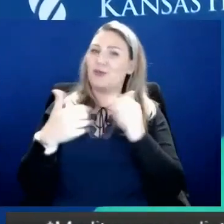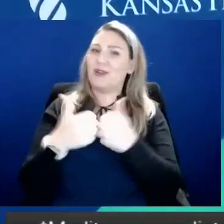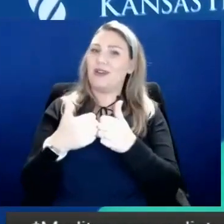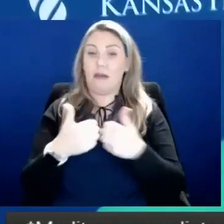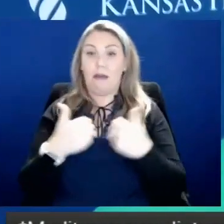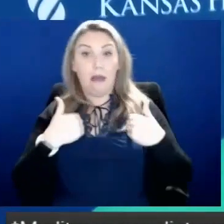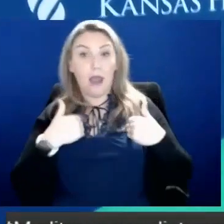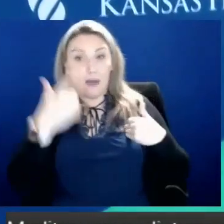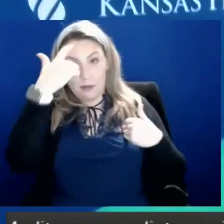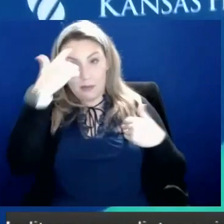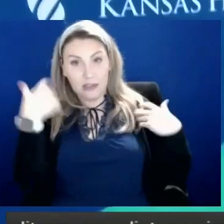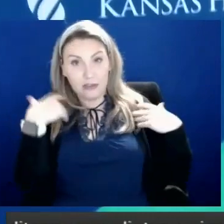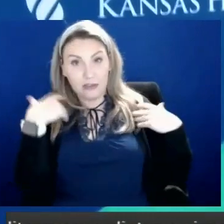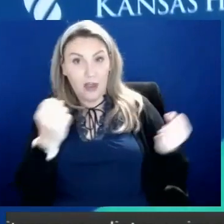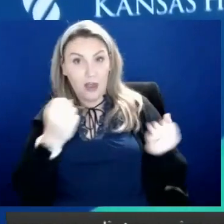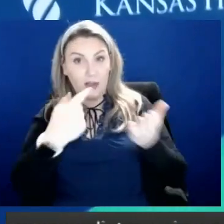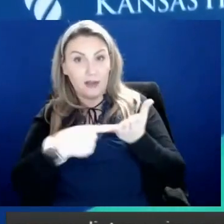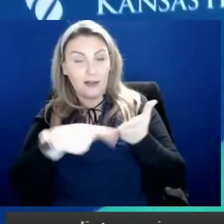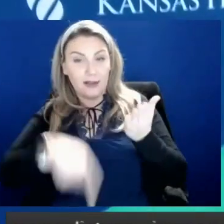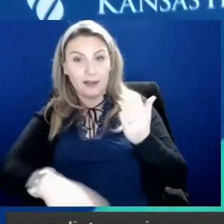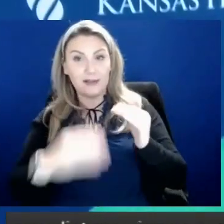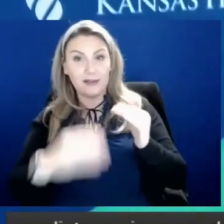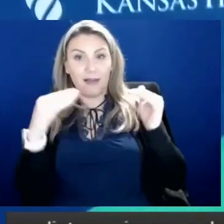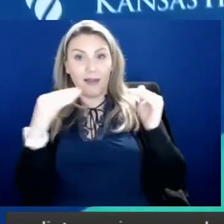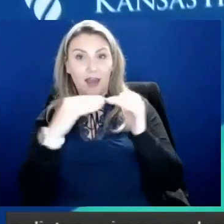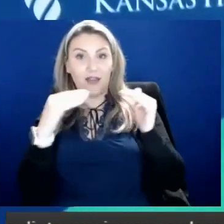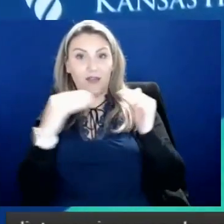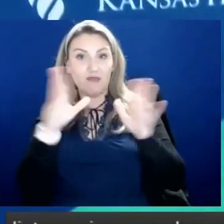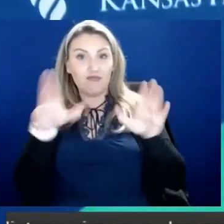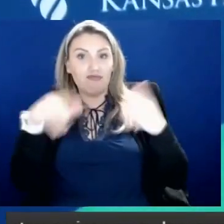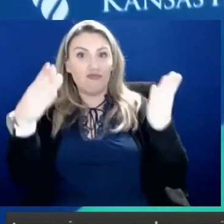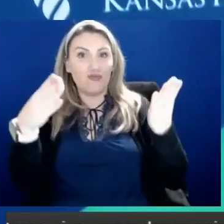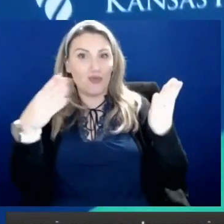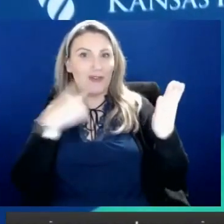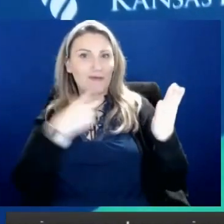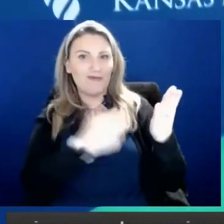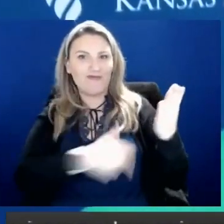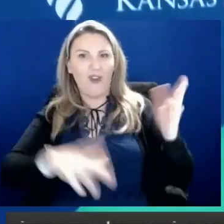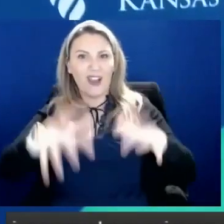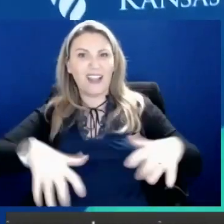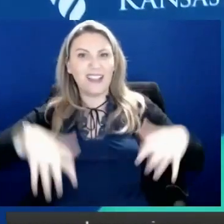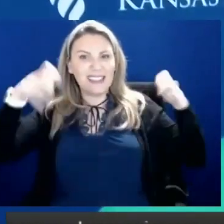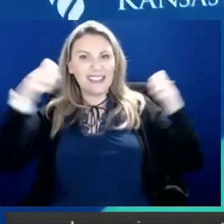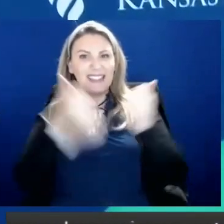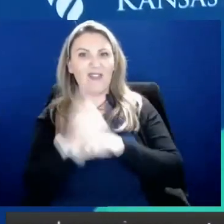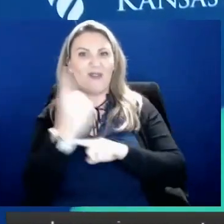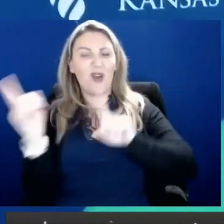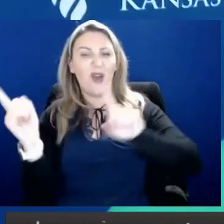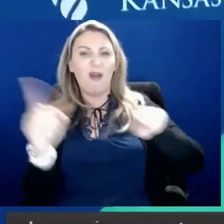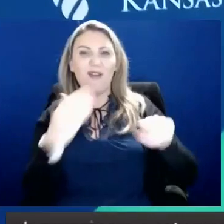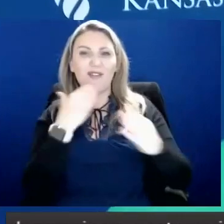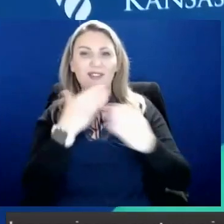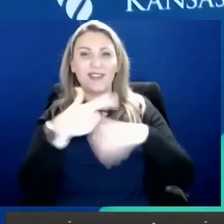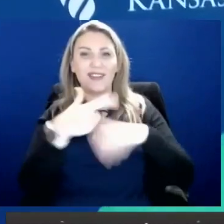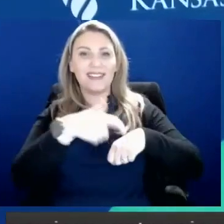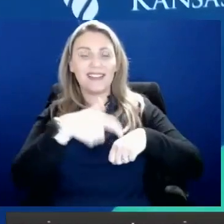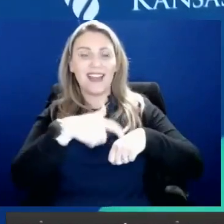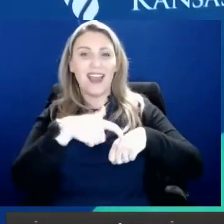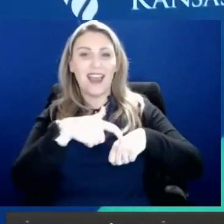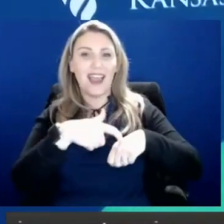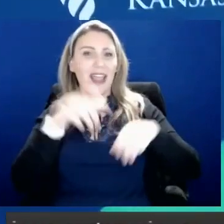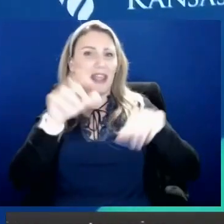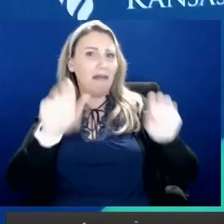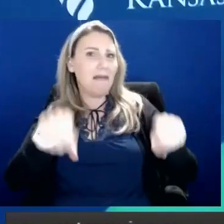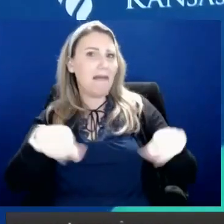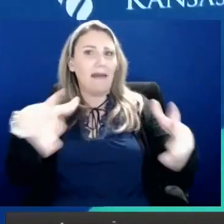at this level and bring it to the stadium where everybody who's coming here just to have a good time can have this raised as something that they're going to